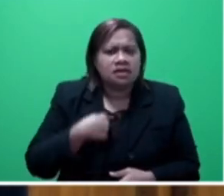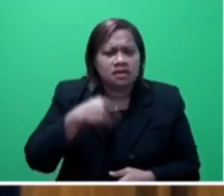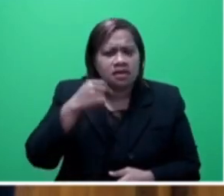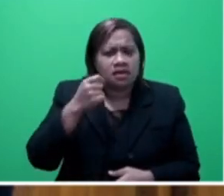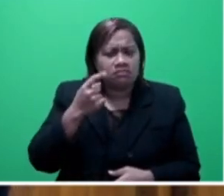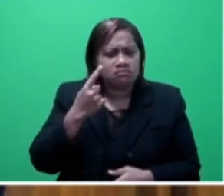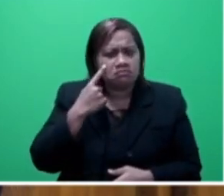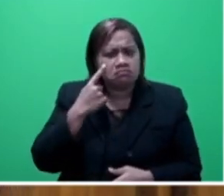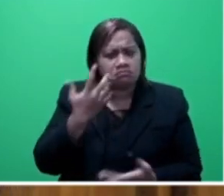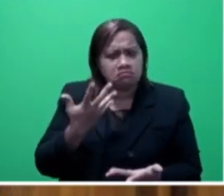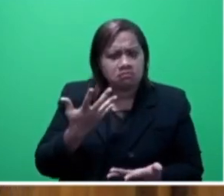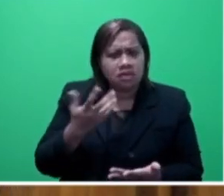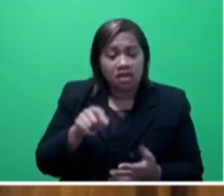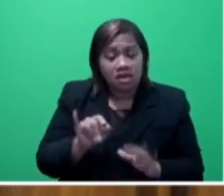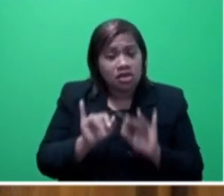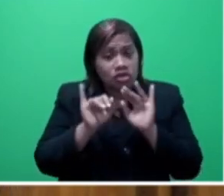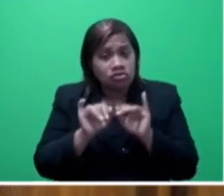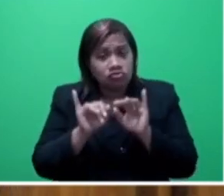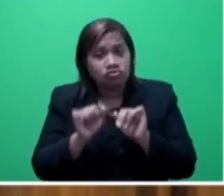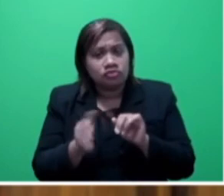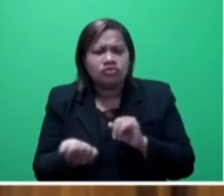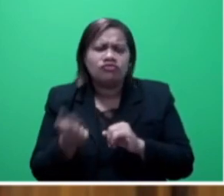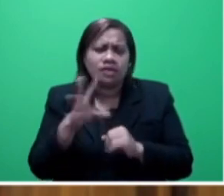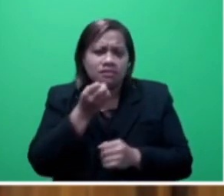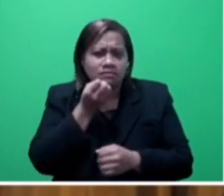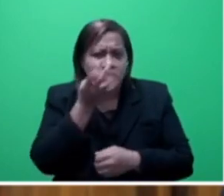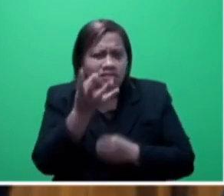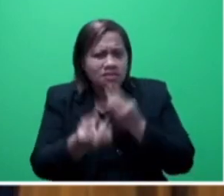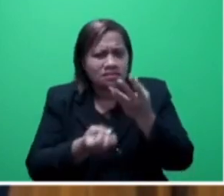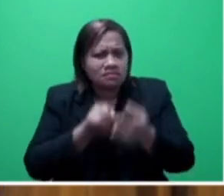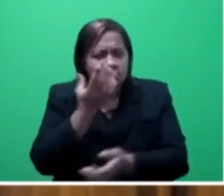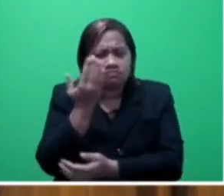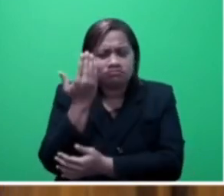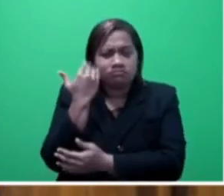this issue has been pointed out before.